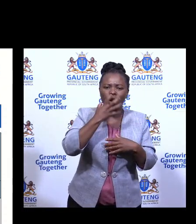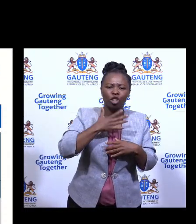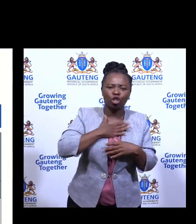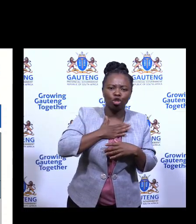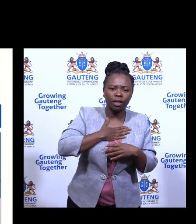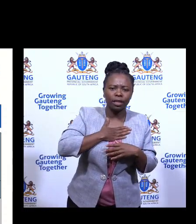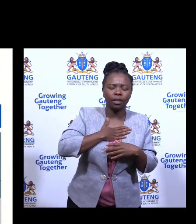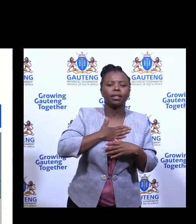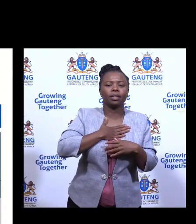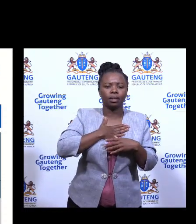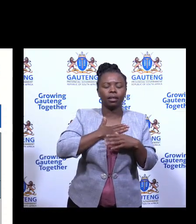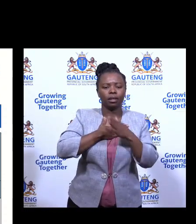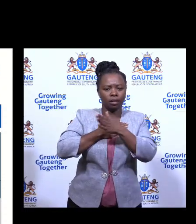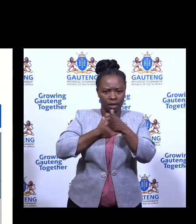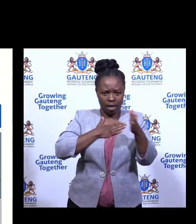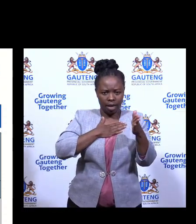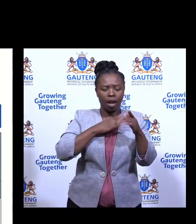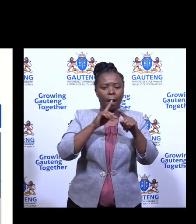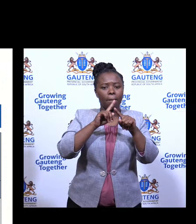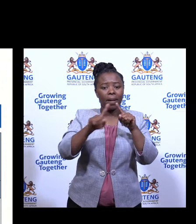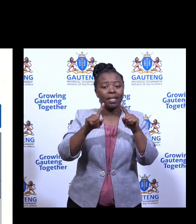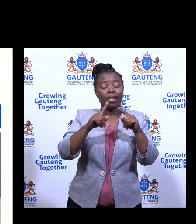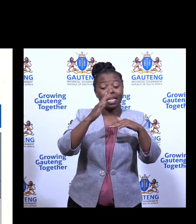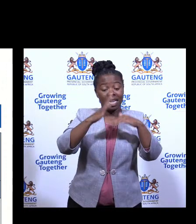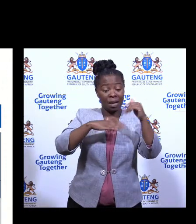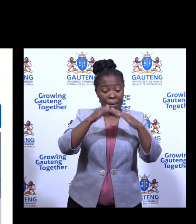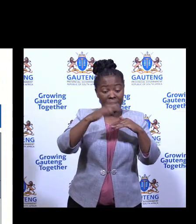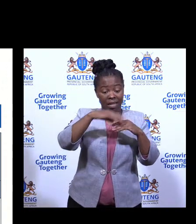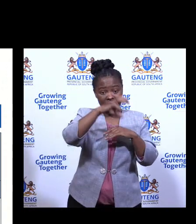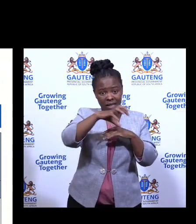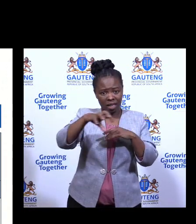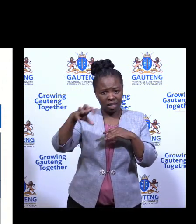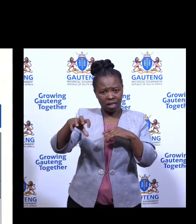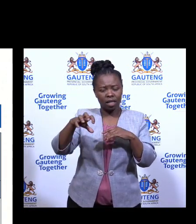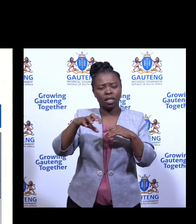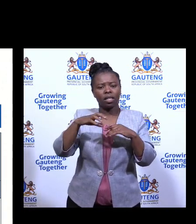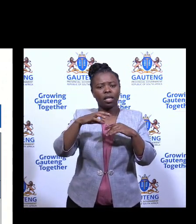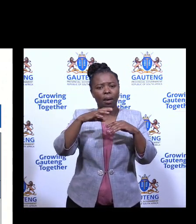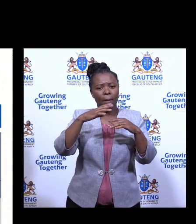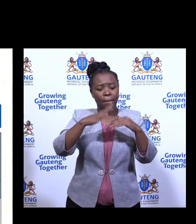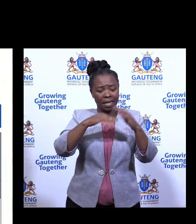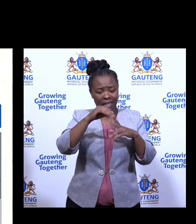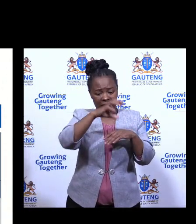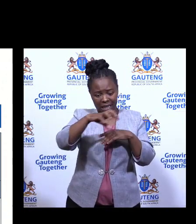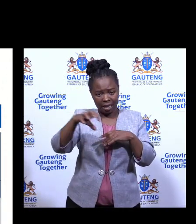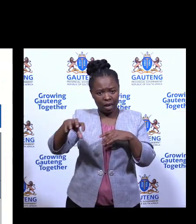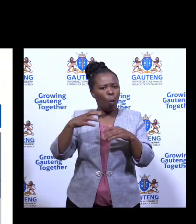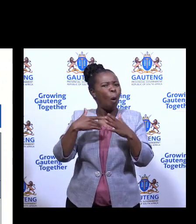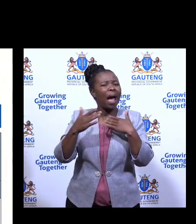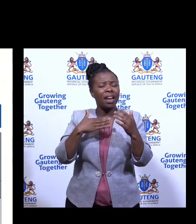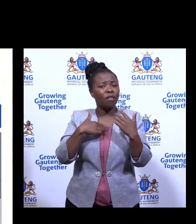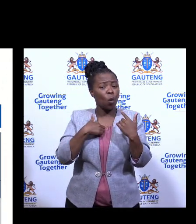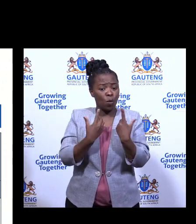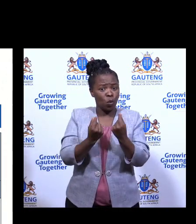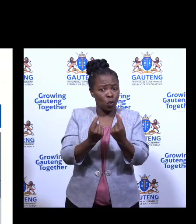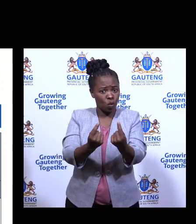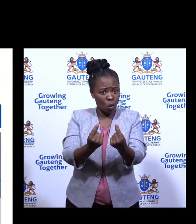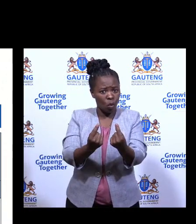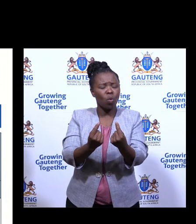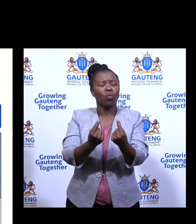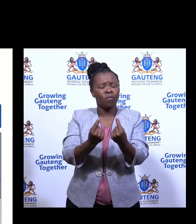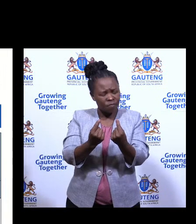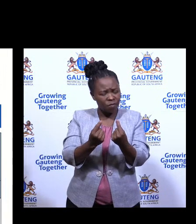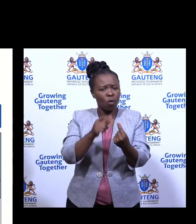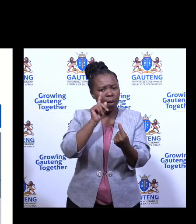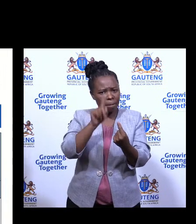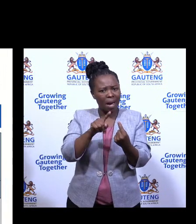And one of the important things about infrastructure investments is that this infrastructure, whatever we do, we must always make provision